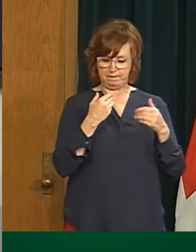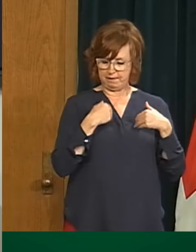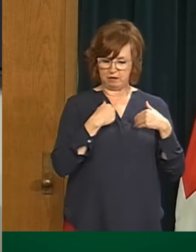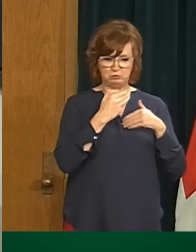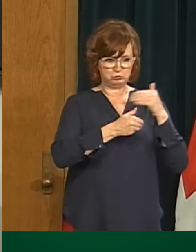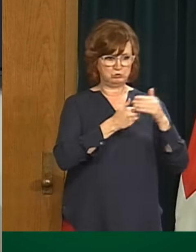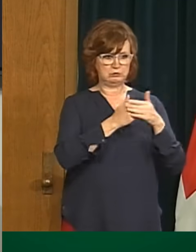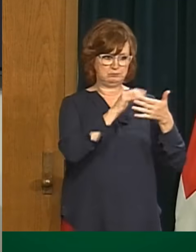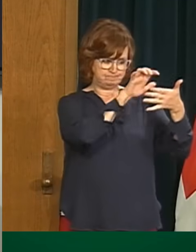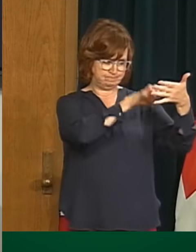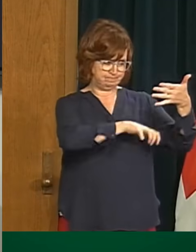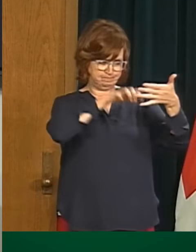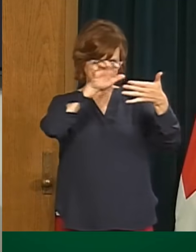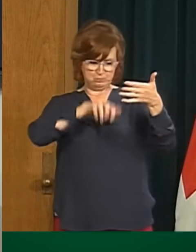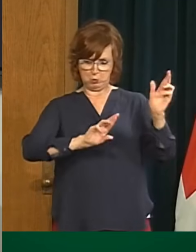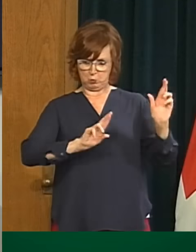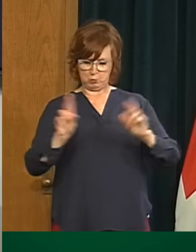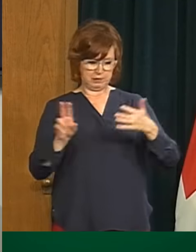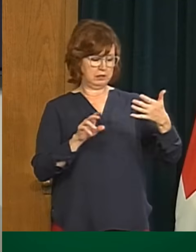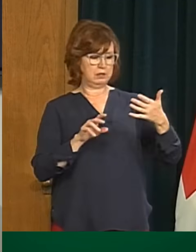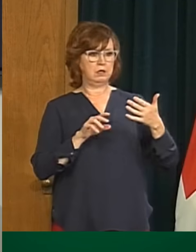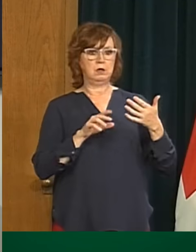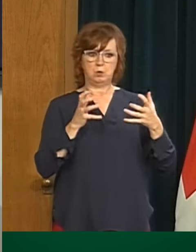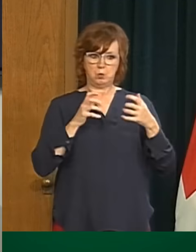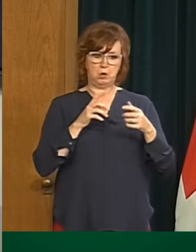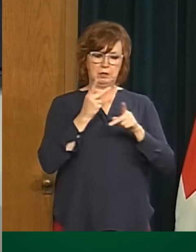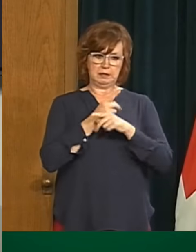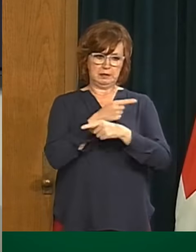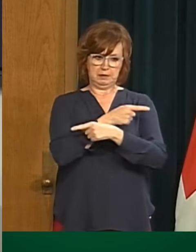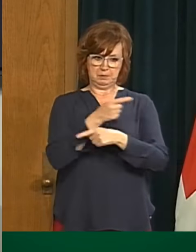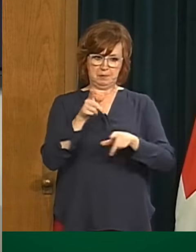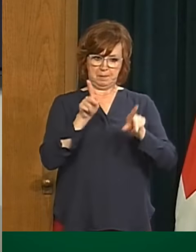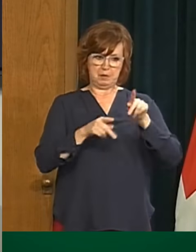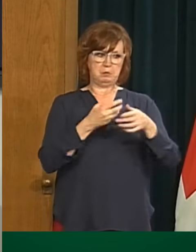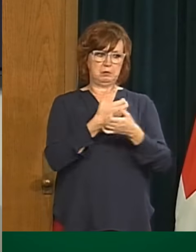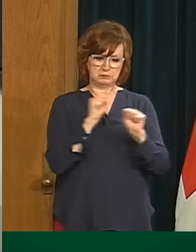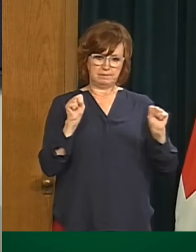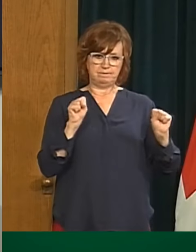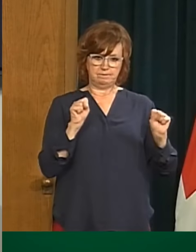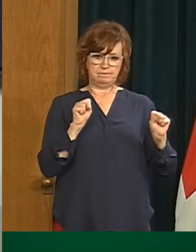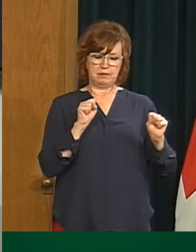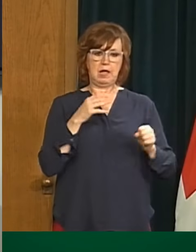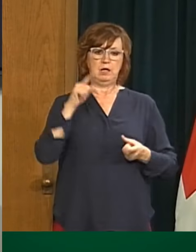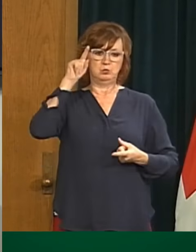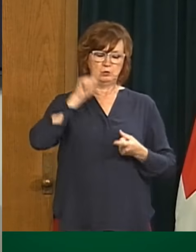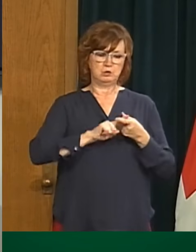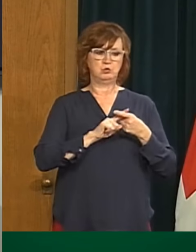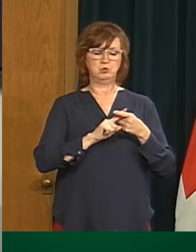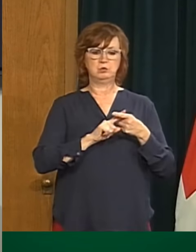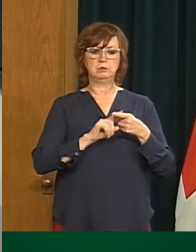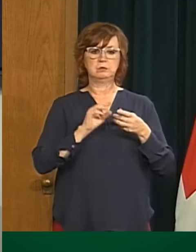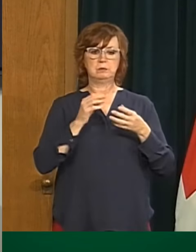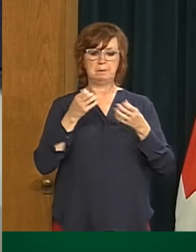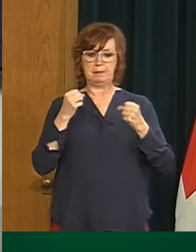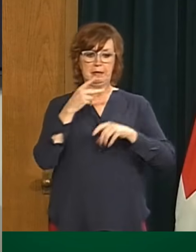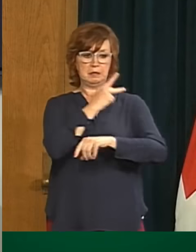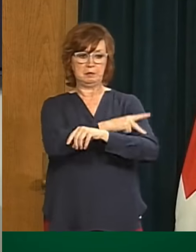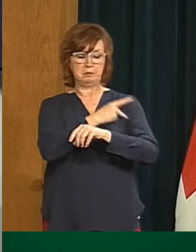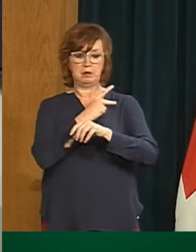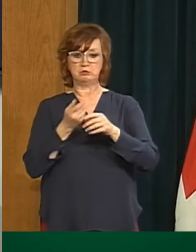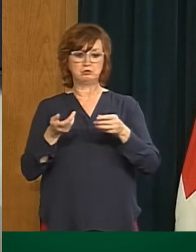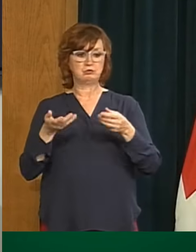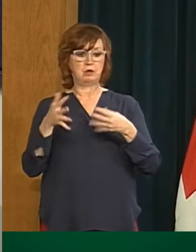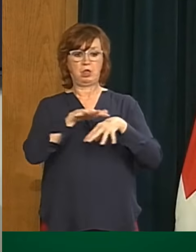keep folks safe both inside our facility and limit traffic. At the end of the day, you've made a really good point.